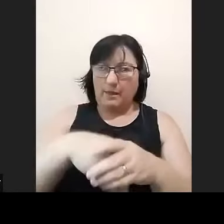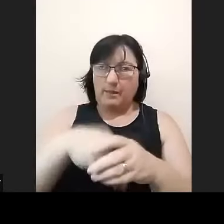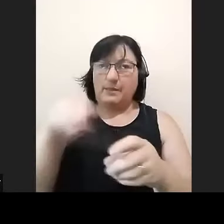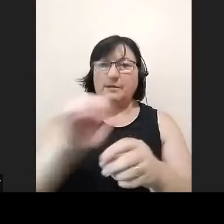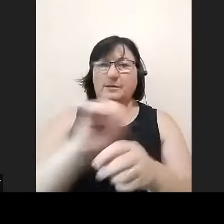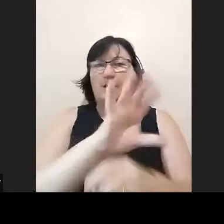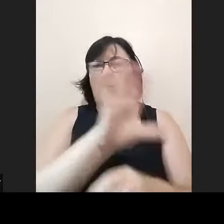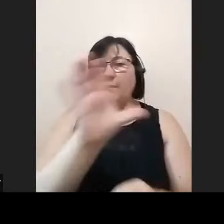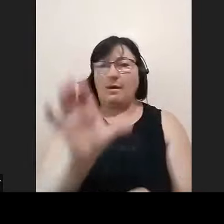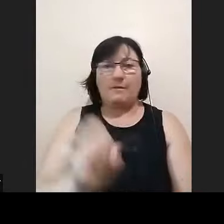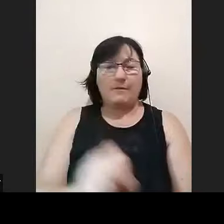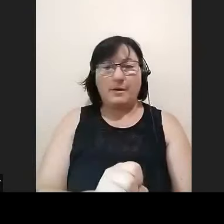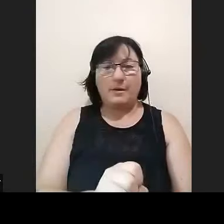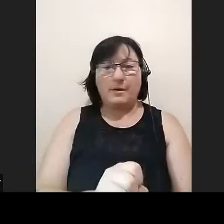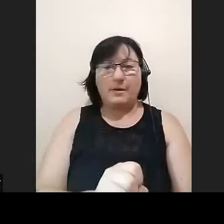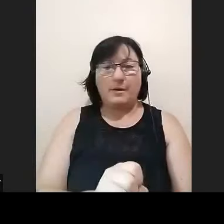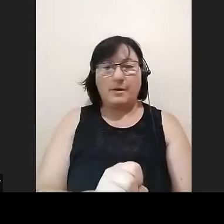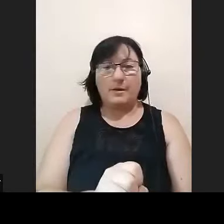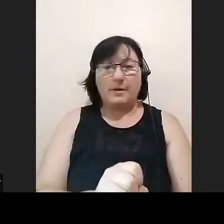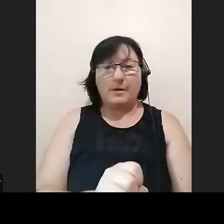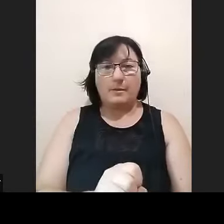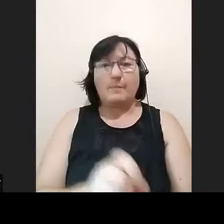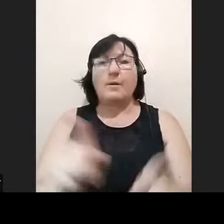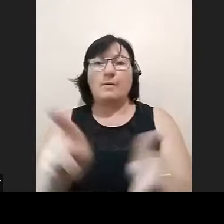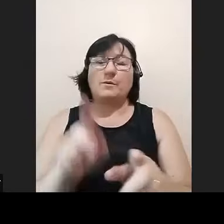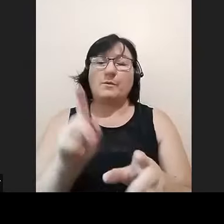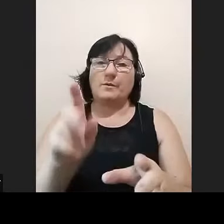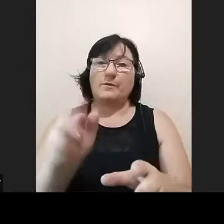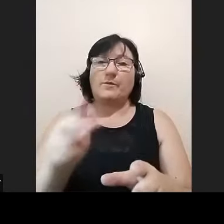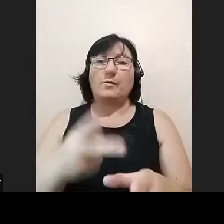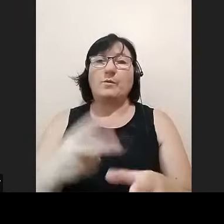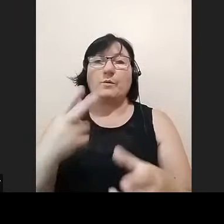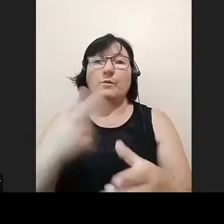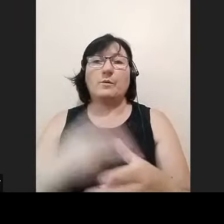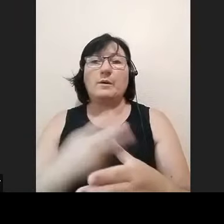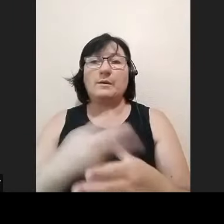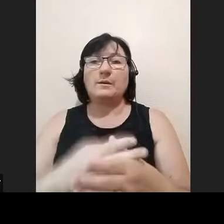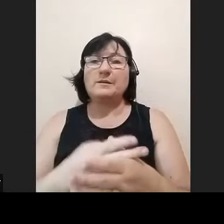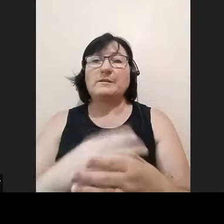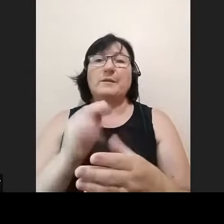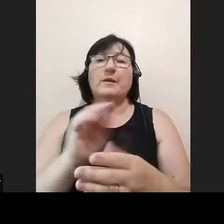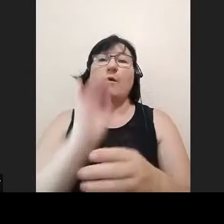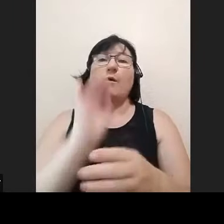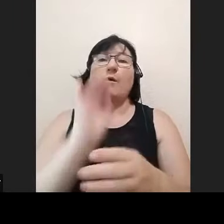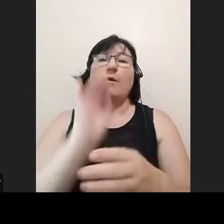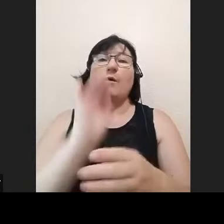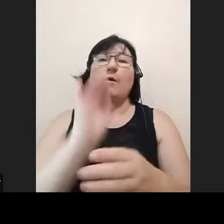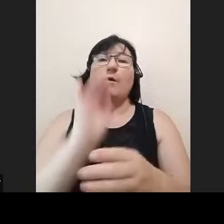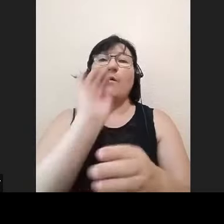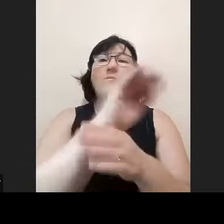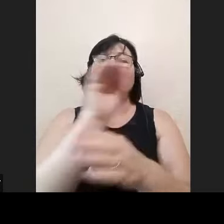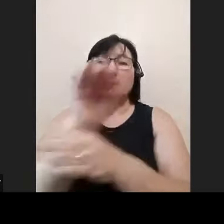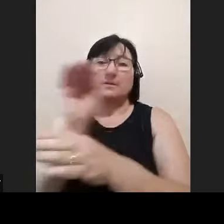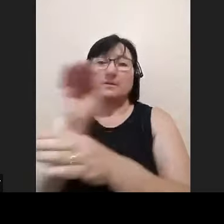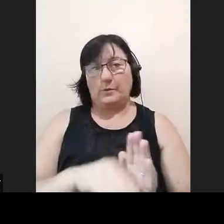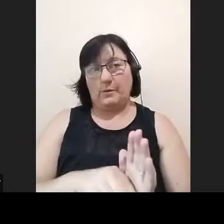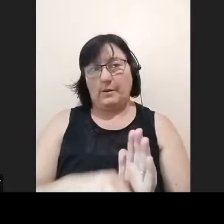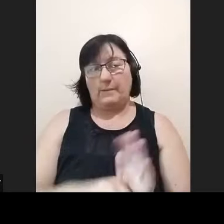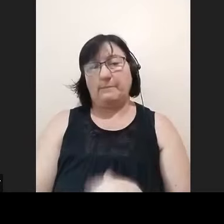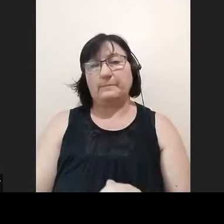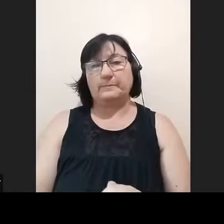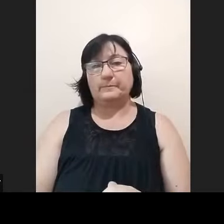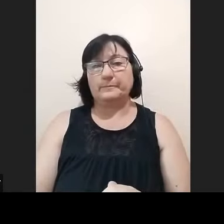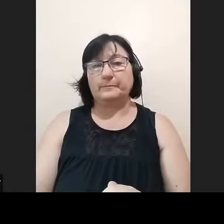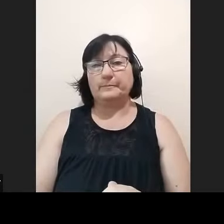recognize and participate in the AEO program. And that alone, it means as